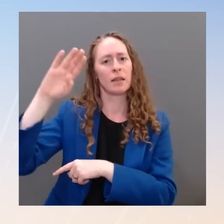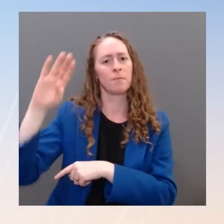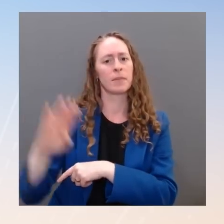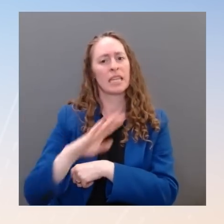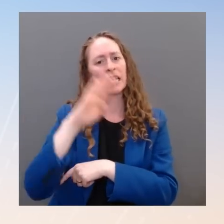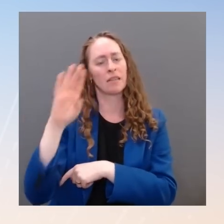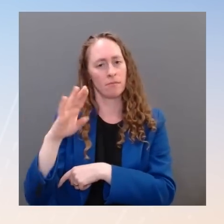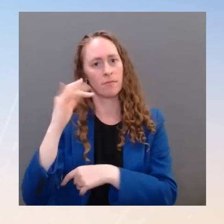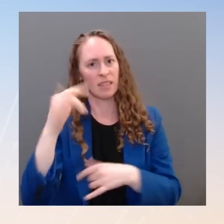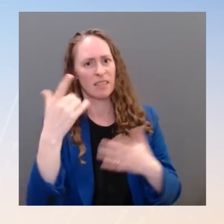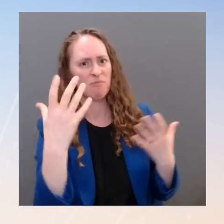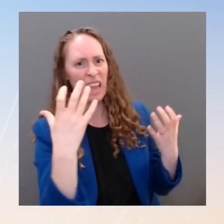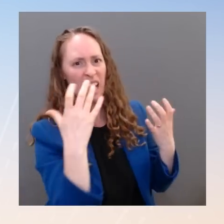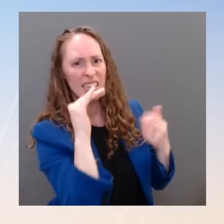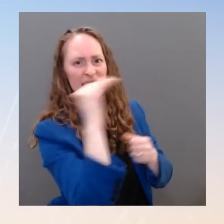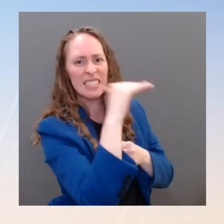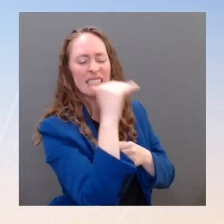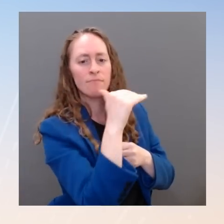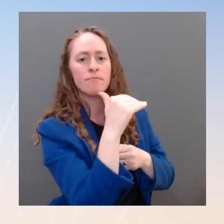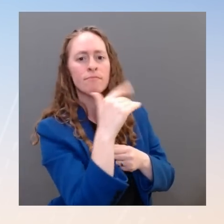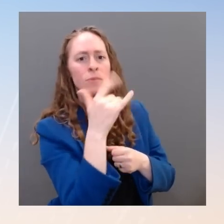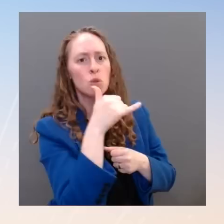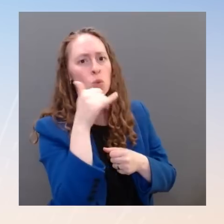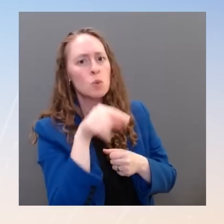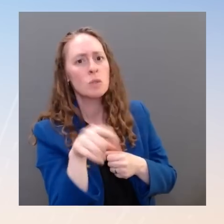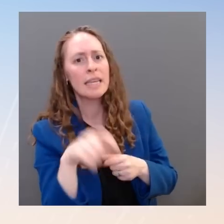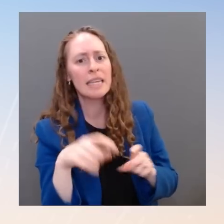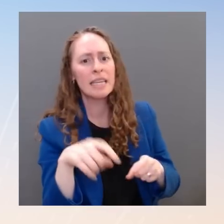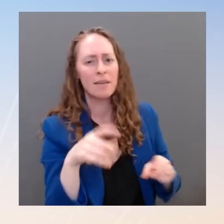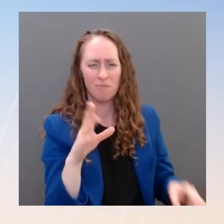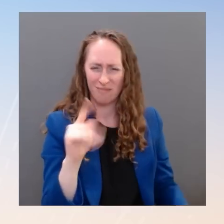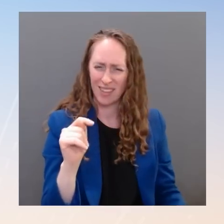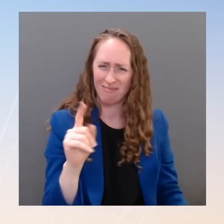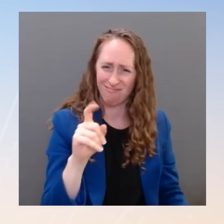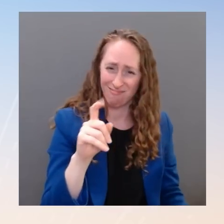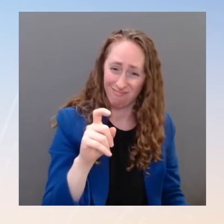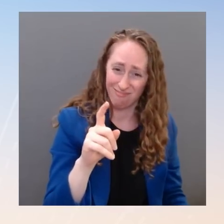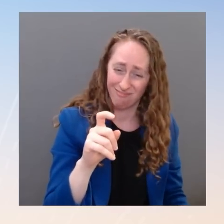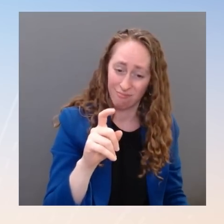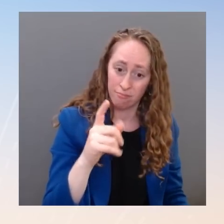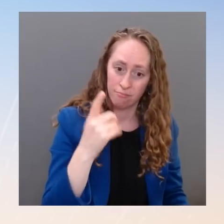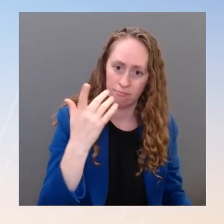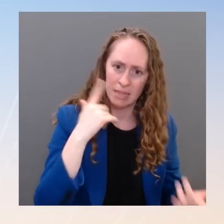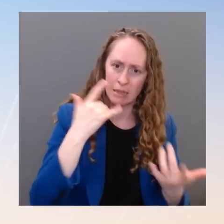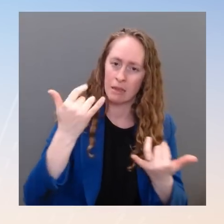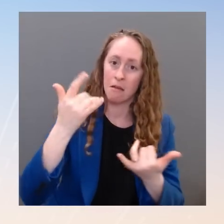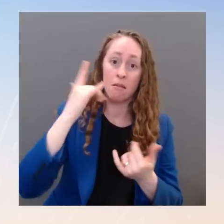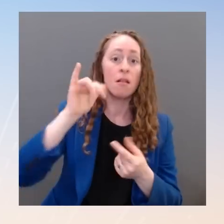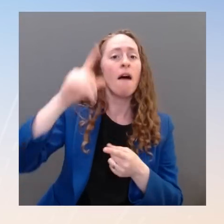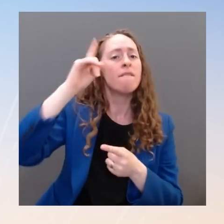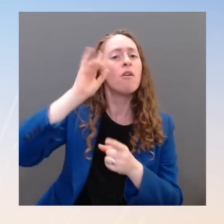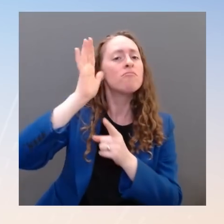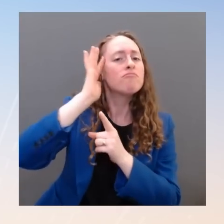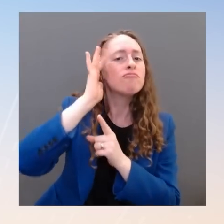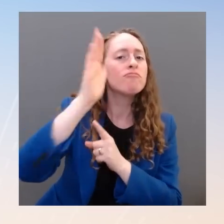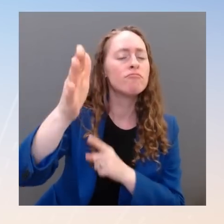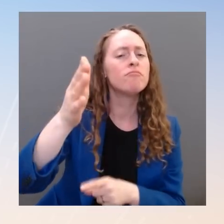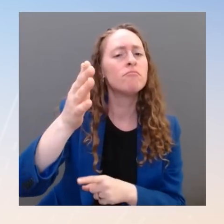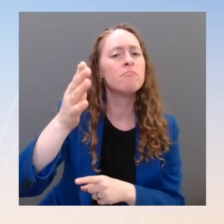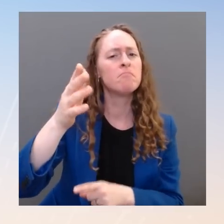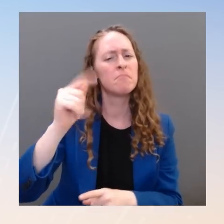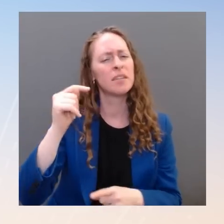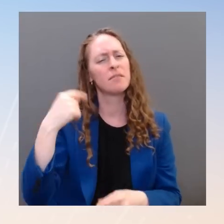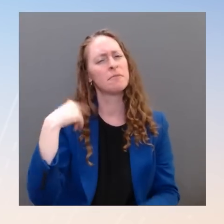urgent, you know, if it's weeks or months. Can you detail at all sort of the White House strategy behind getting that